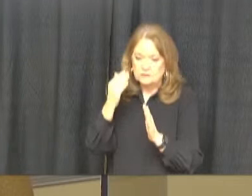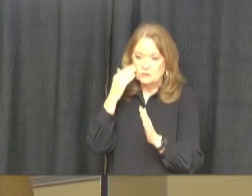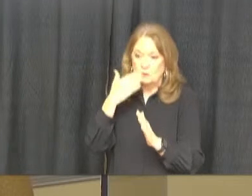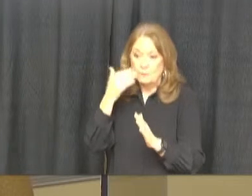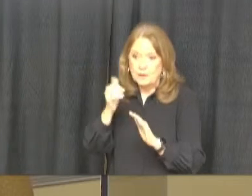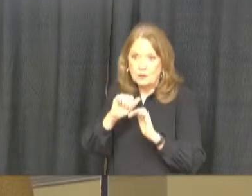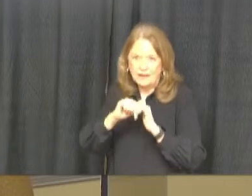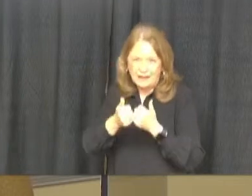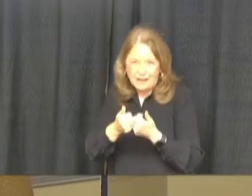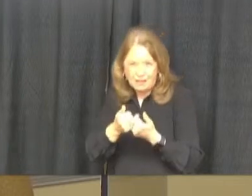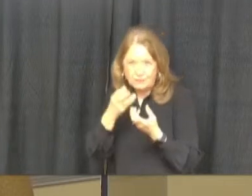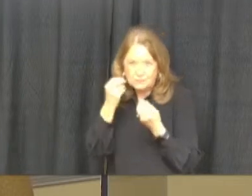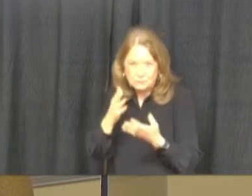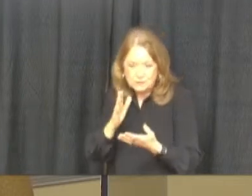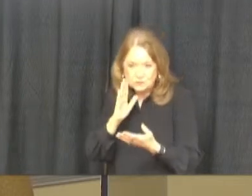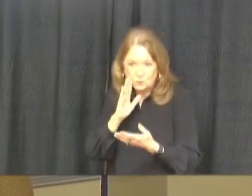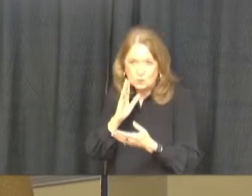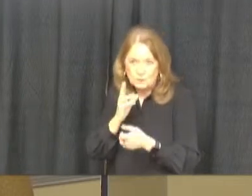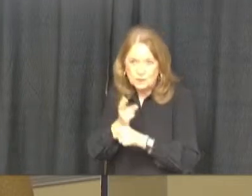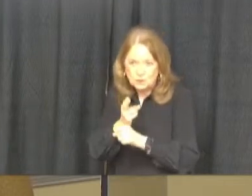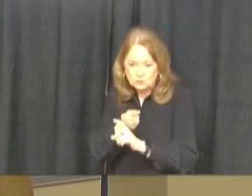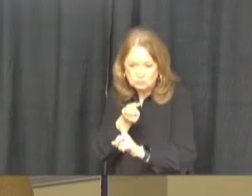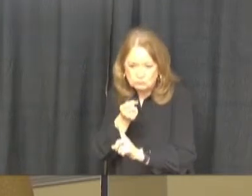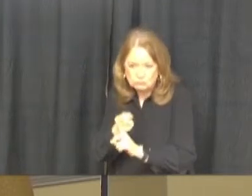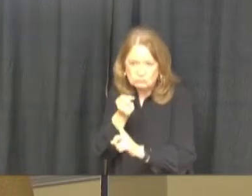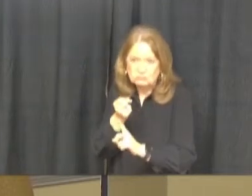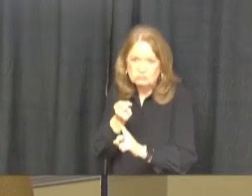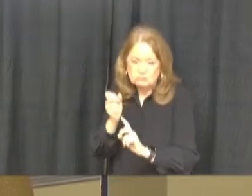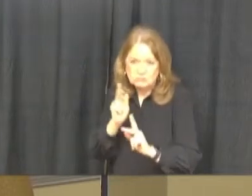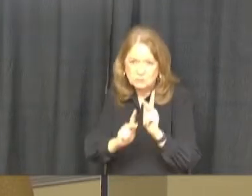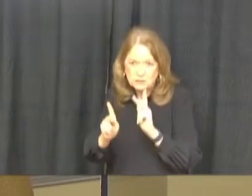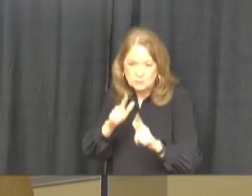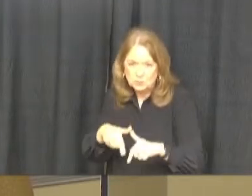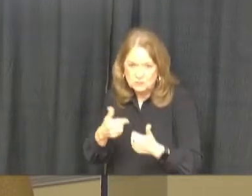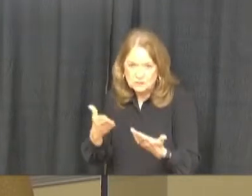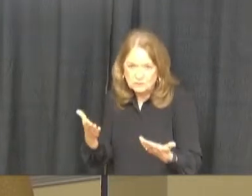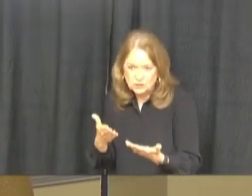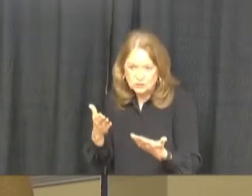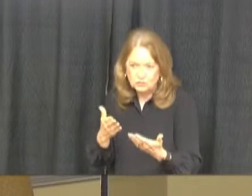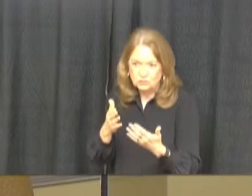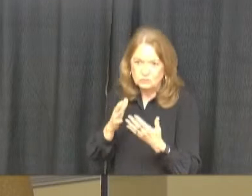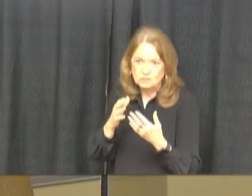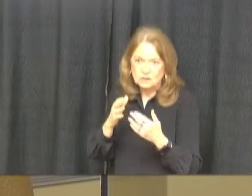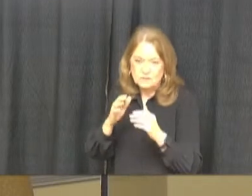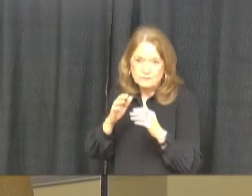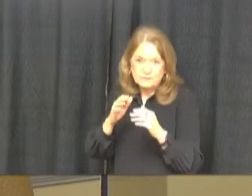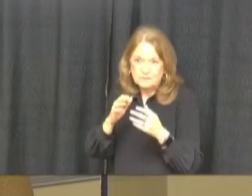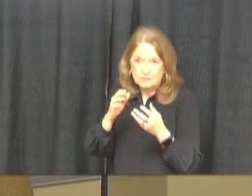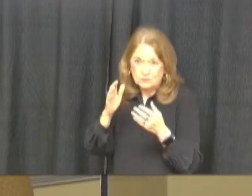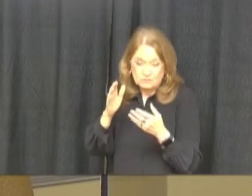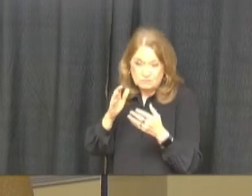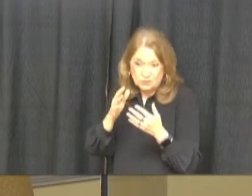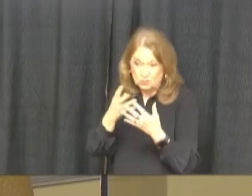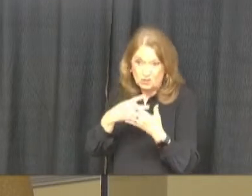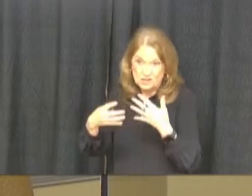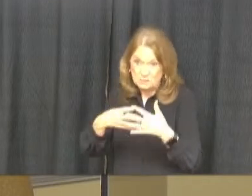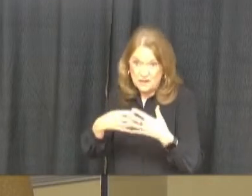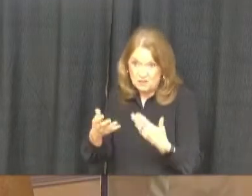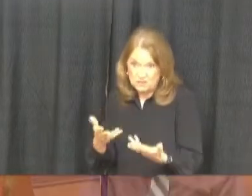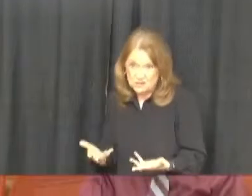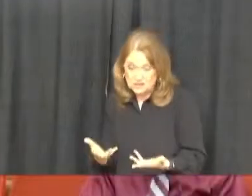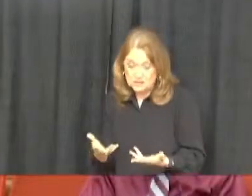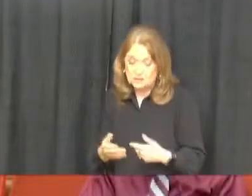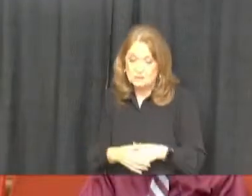like how this is affecting the citizens, or more, I guess, transparency wise? Well, we